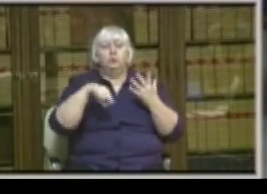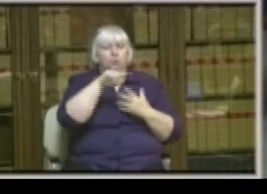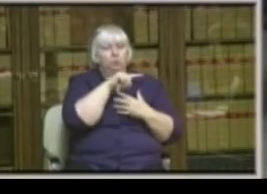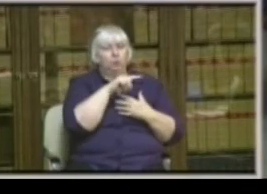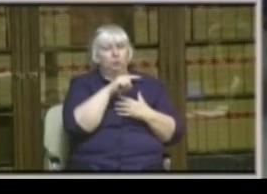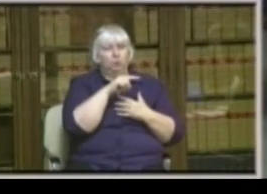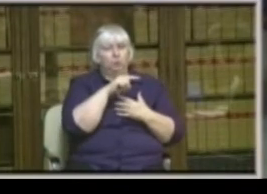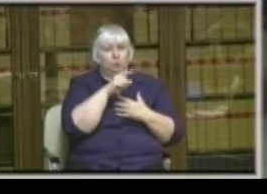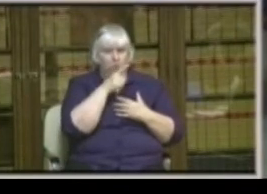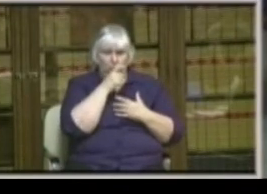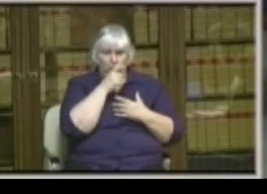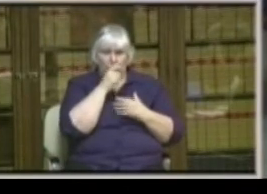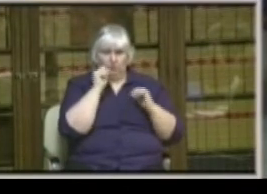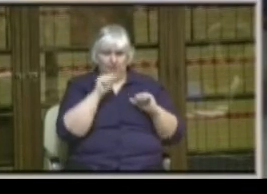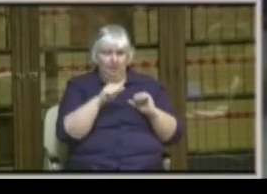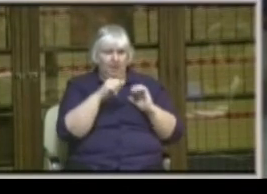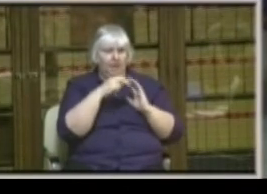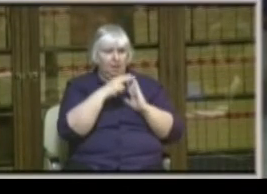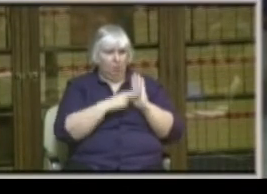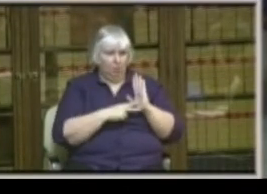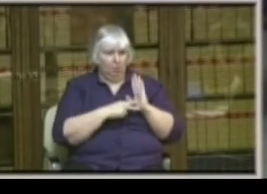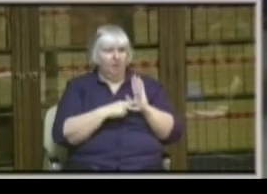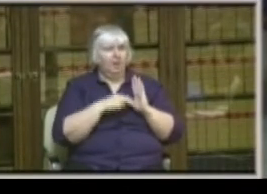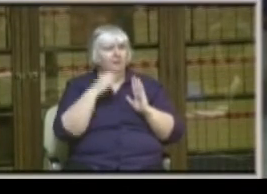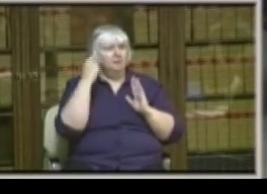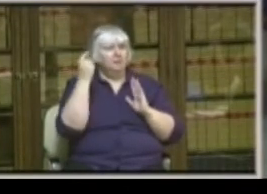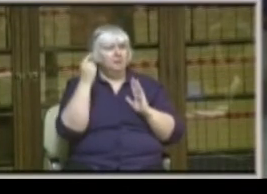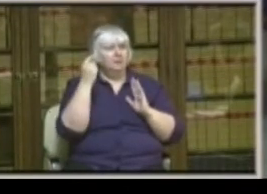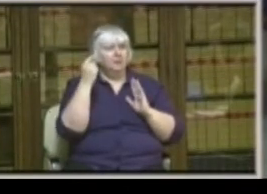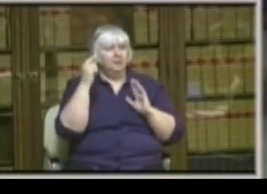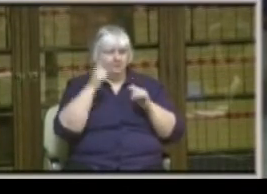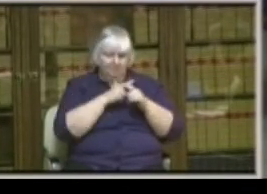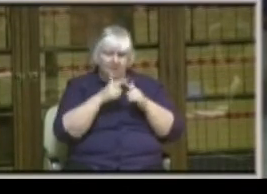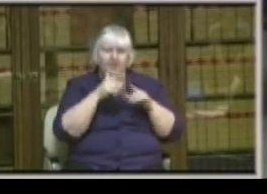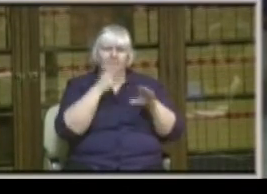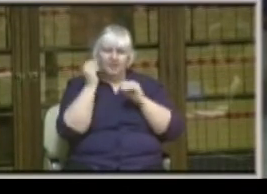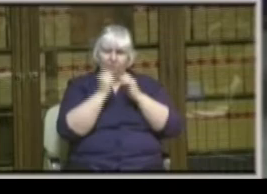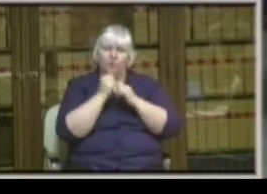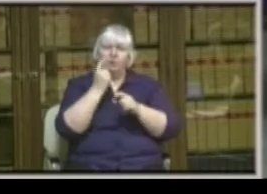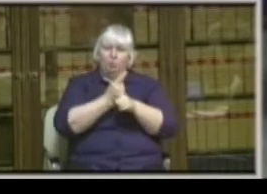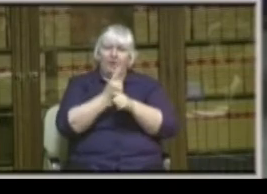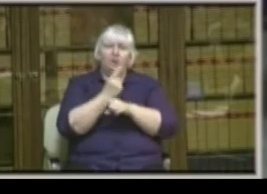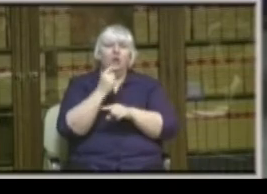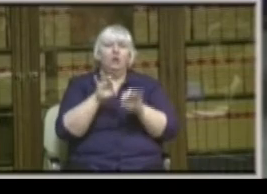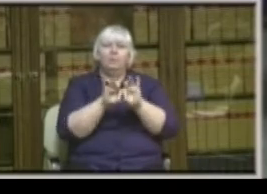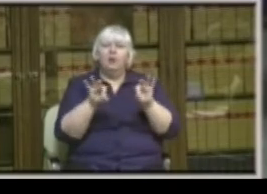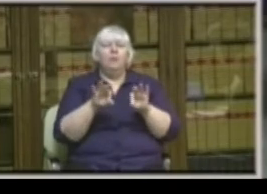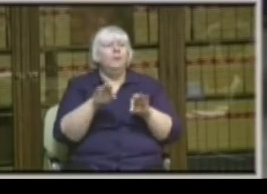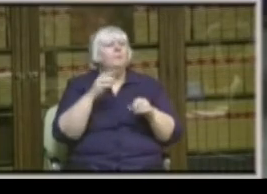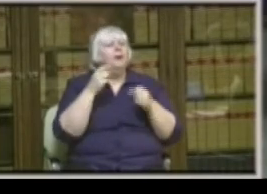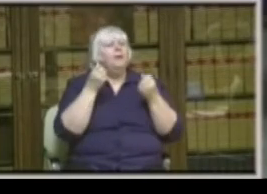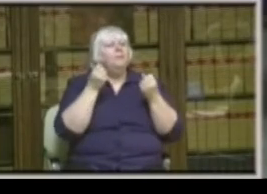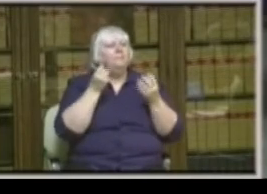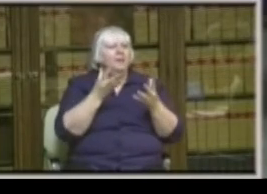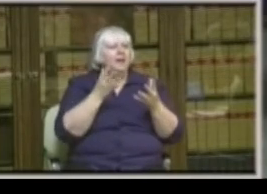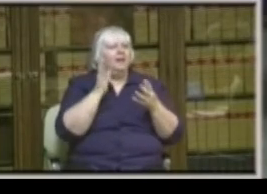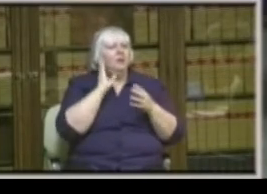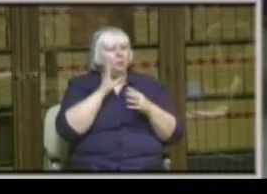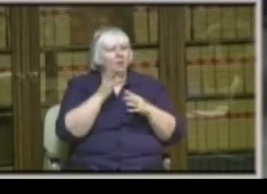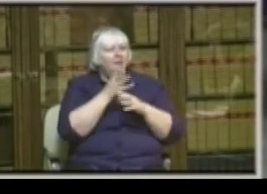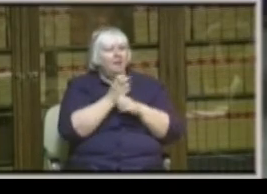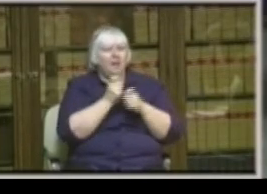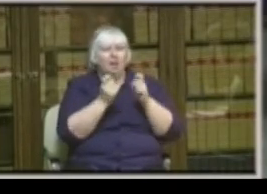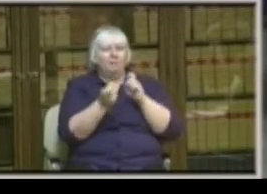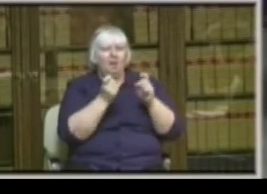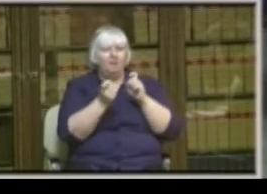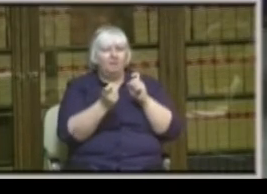meet the essential skill of reading, they will receive a regular diploma. But then for those students who cannot, most of them will receive a modified diploma, and